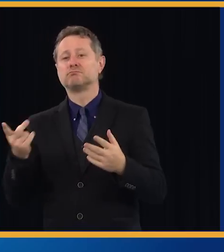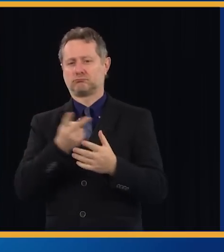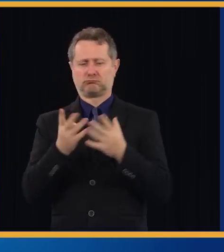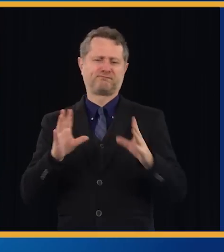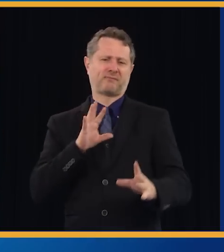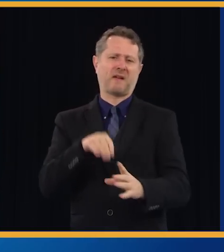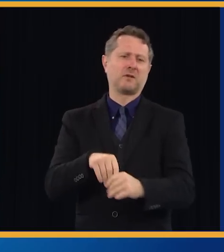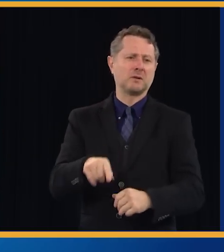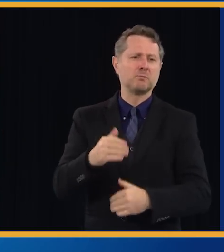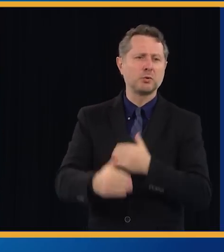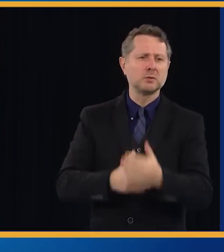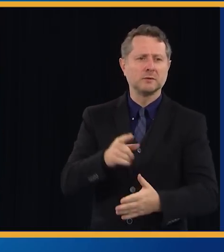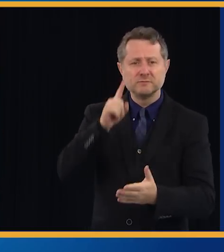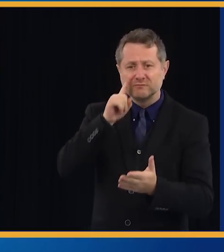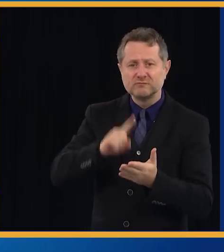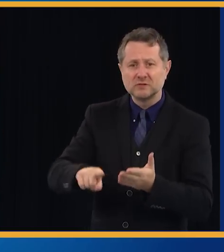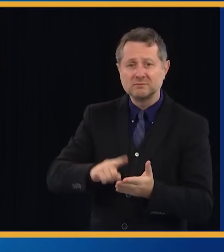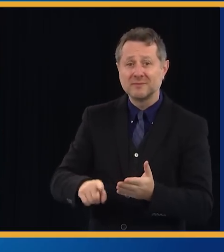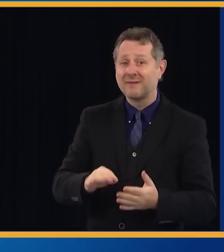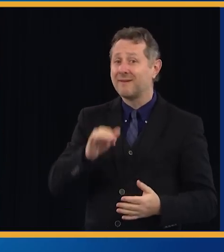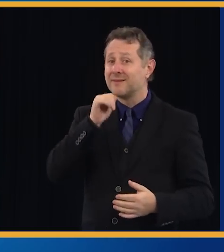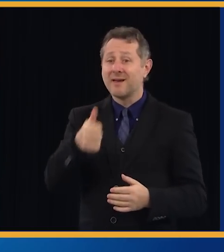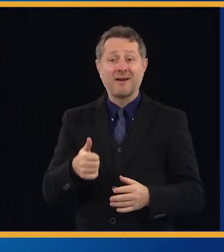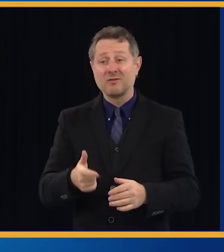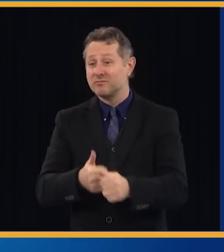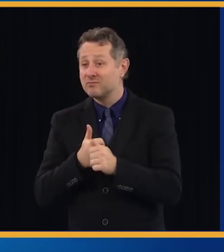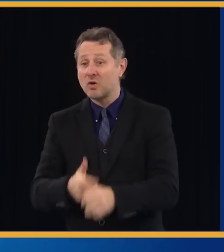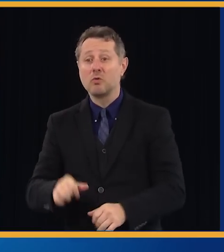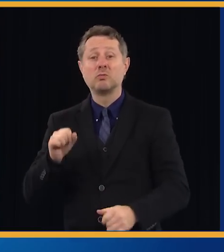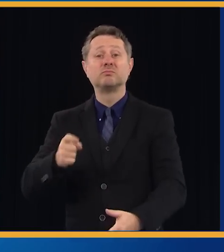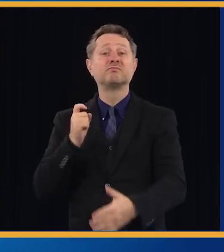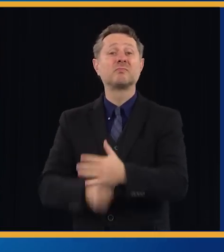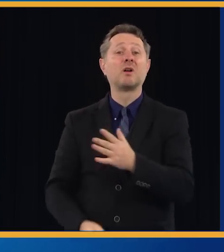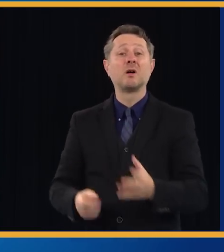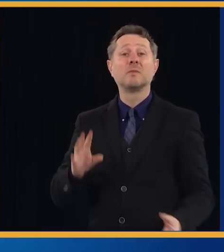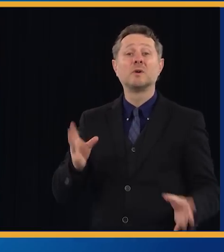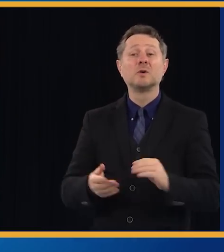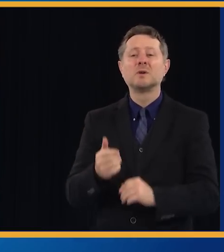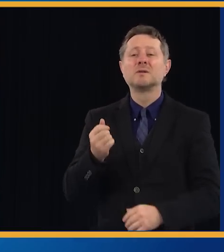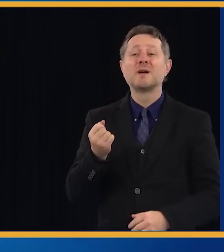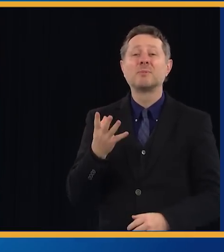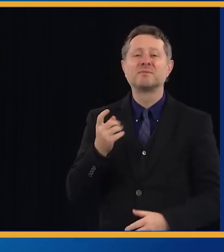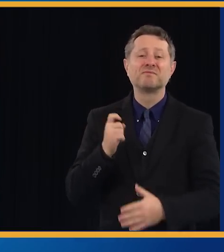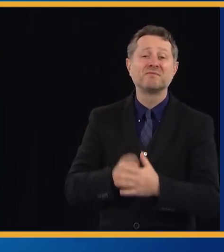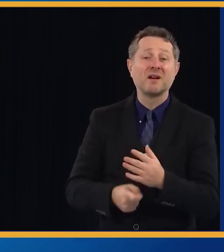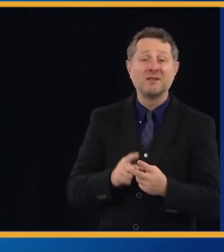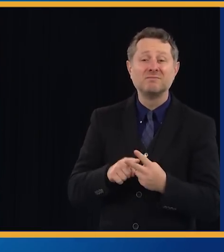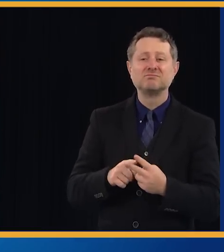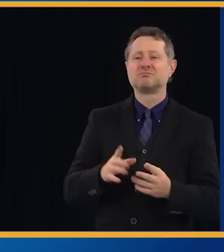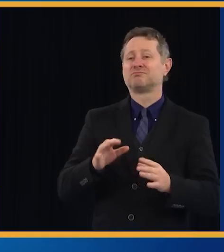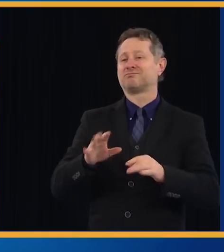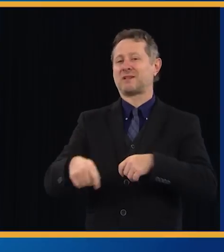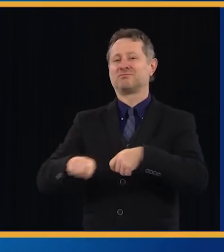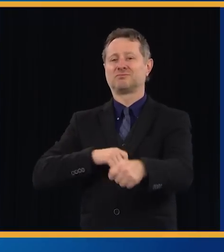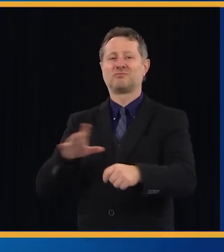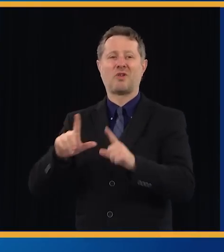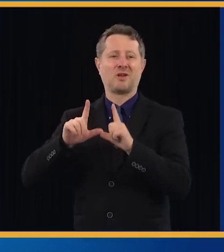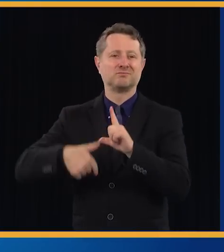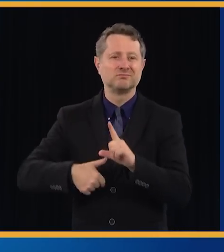If they're not being followed, they can be subjected to a fine or they can lose their license. It's that simple.